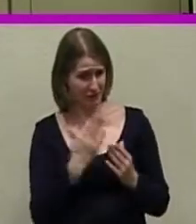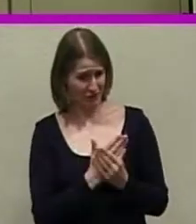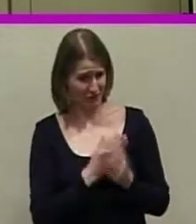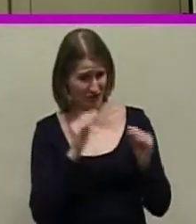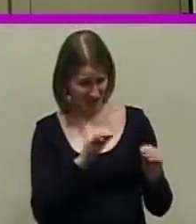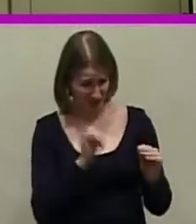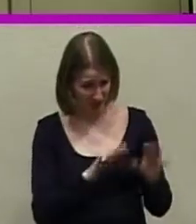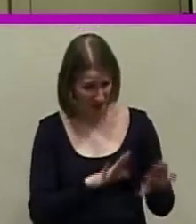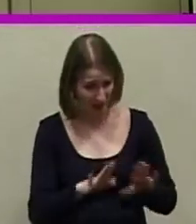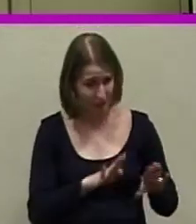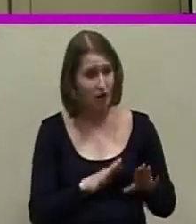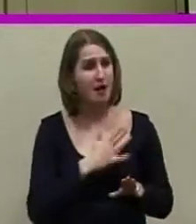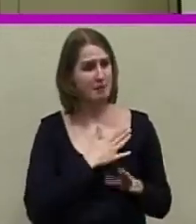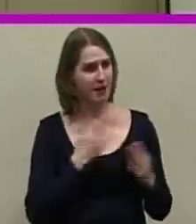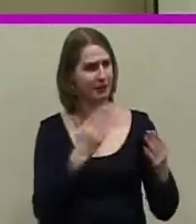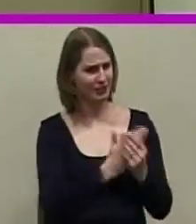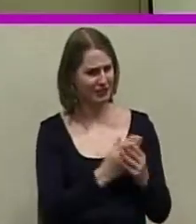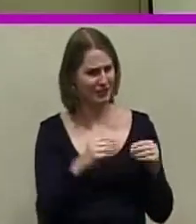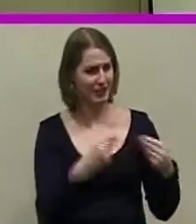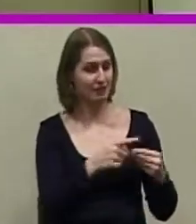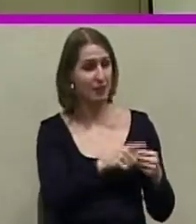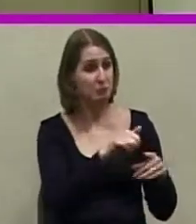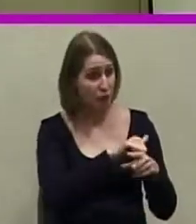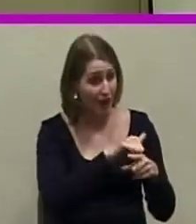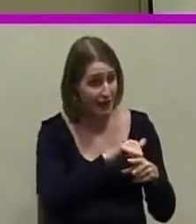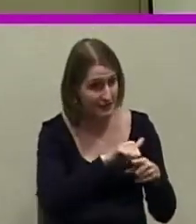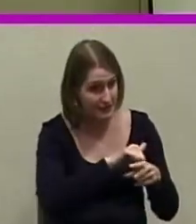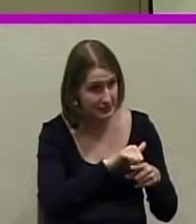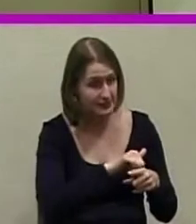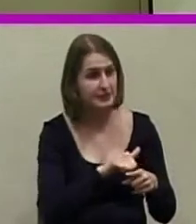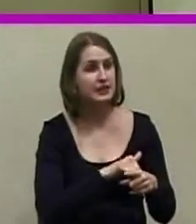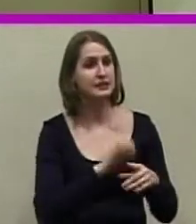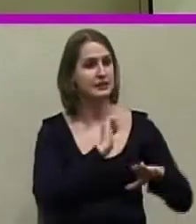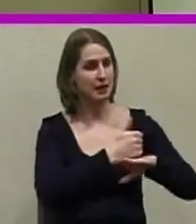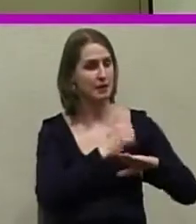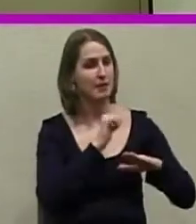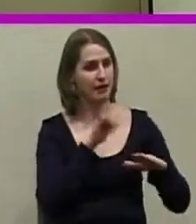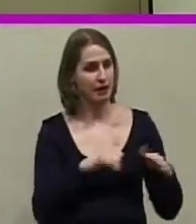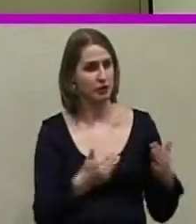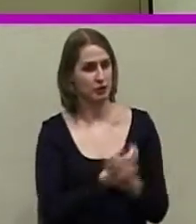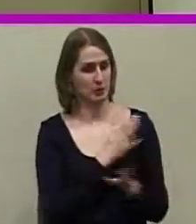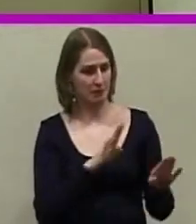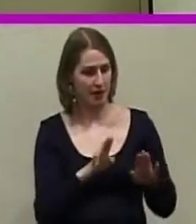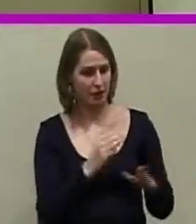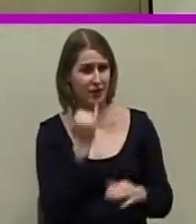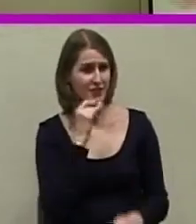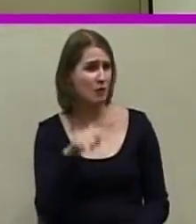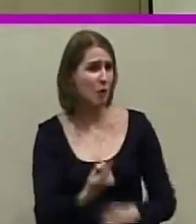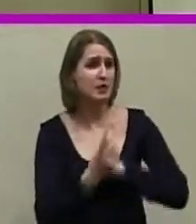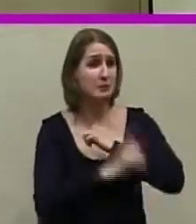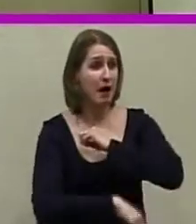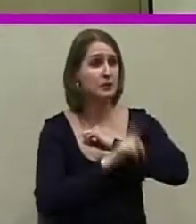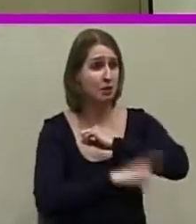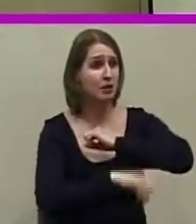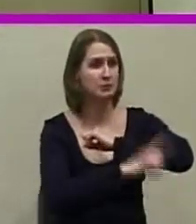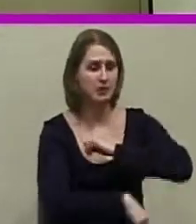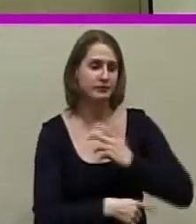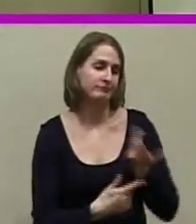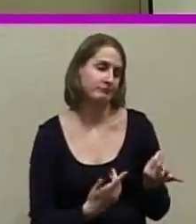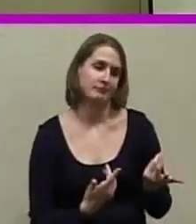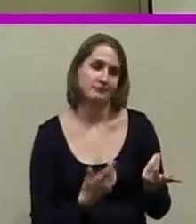behavior? Does my intervention give the child a practice to put the new behavior into place? If it's just punishing, you're probably not going to get